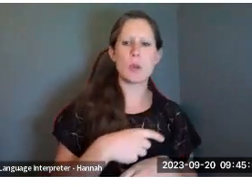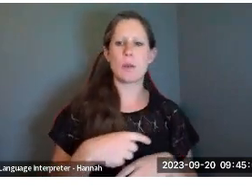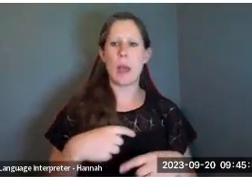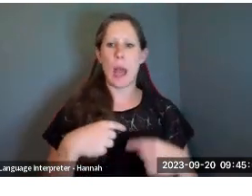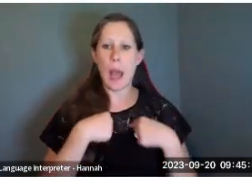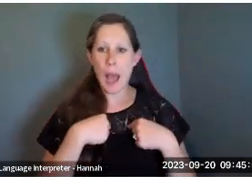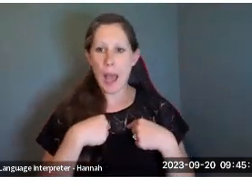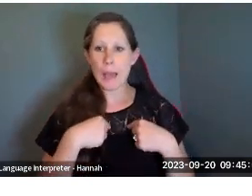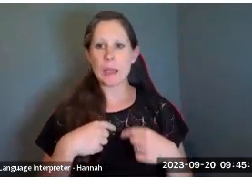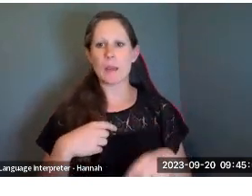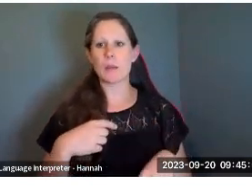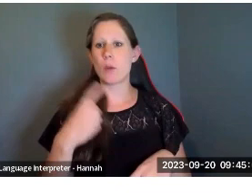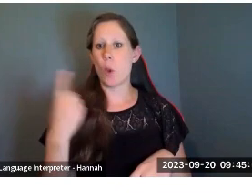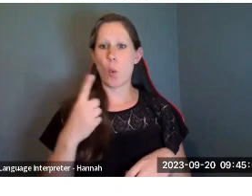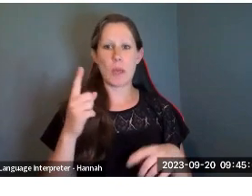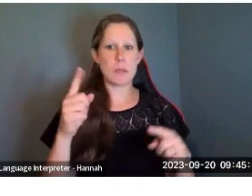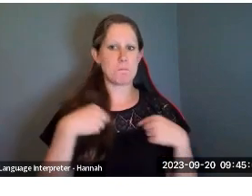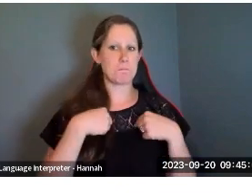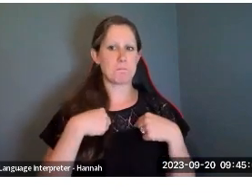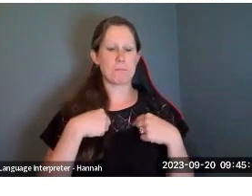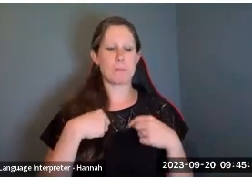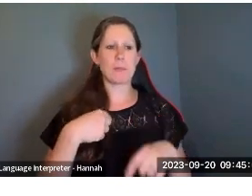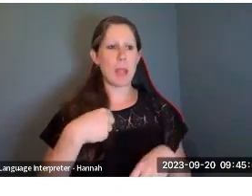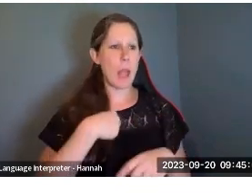I recognized that